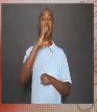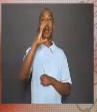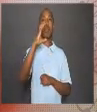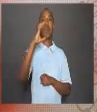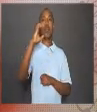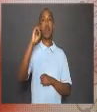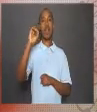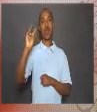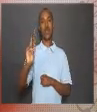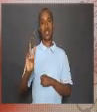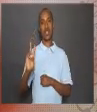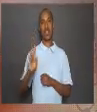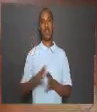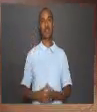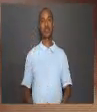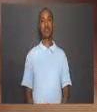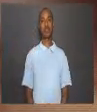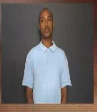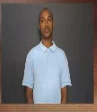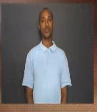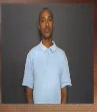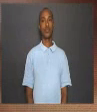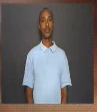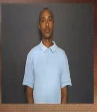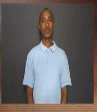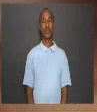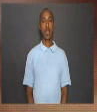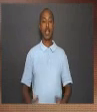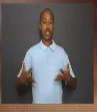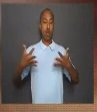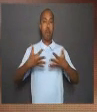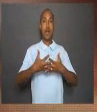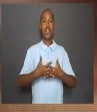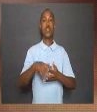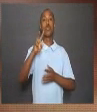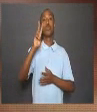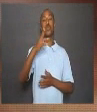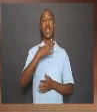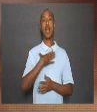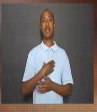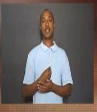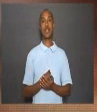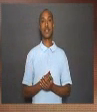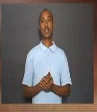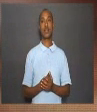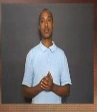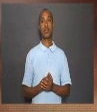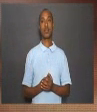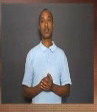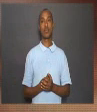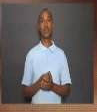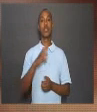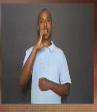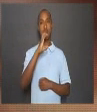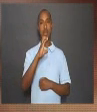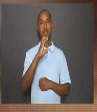carbon dioxide. The combination of 2 elements,